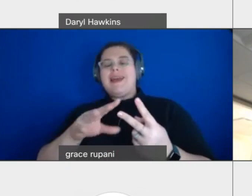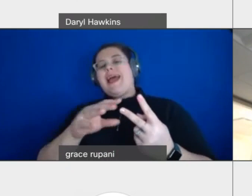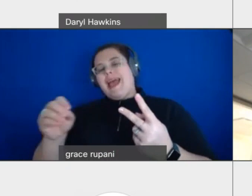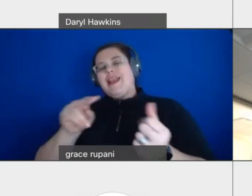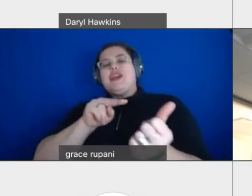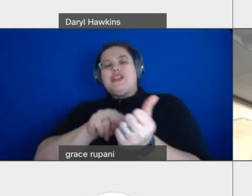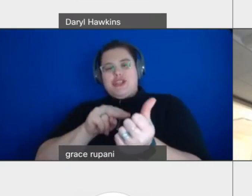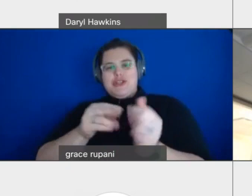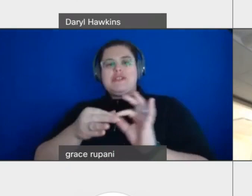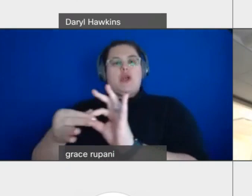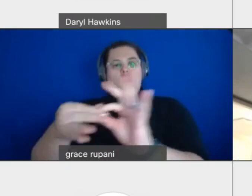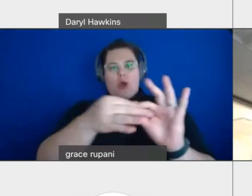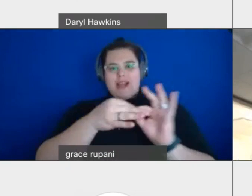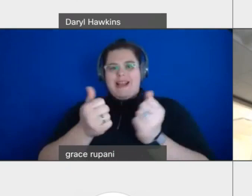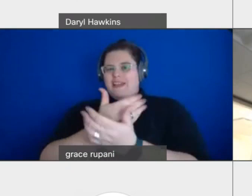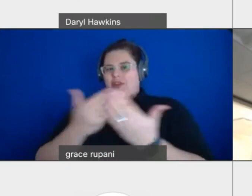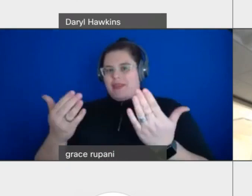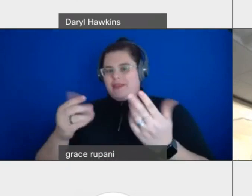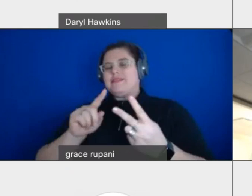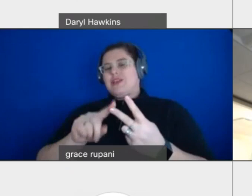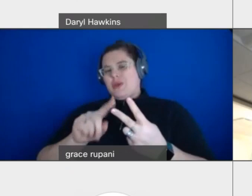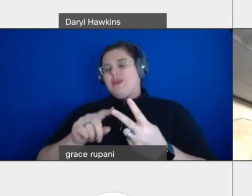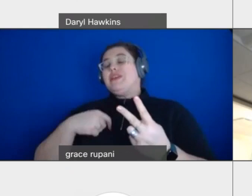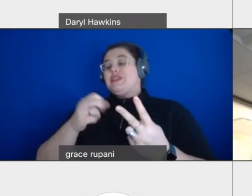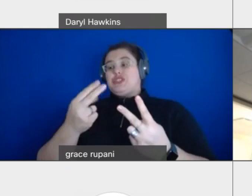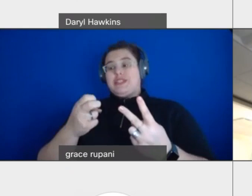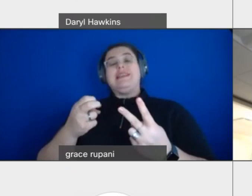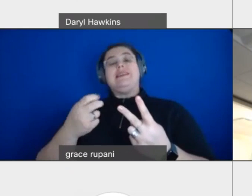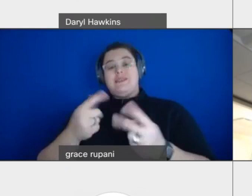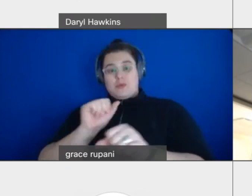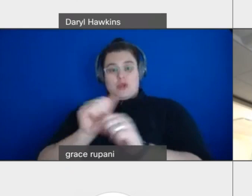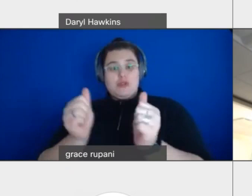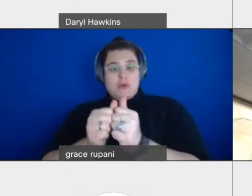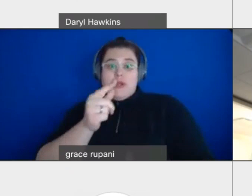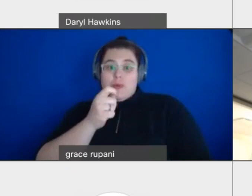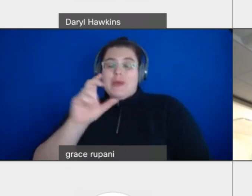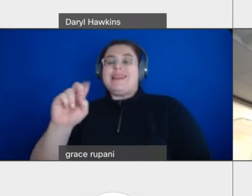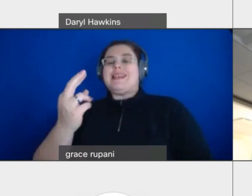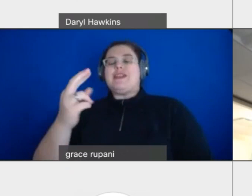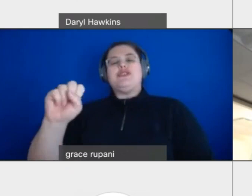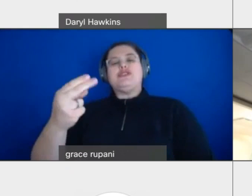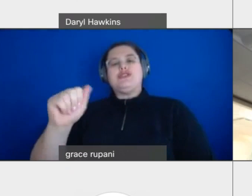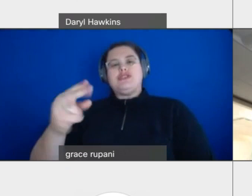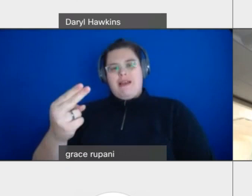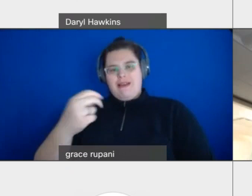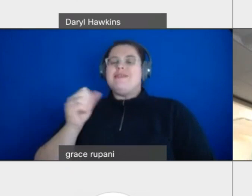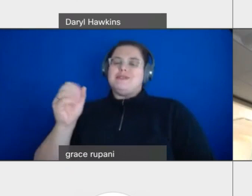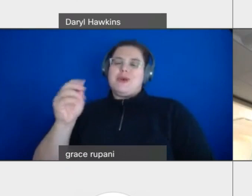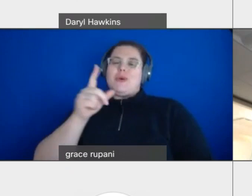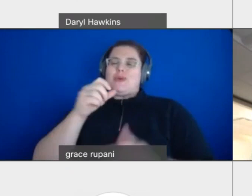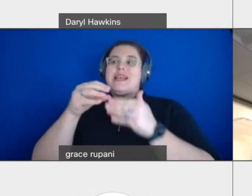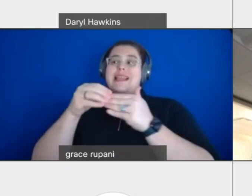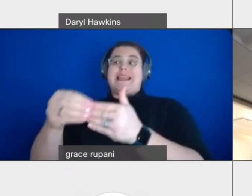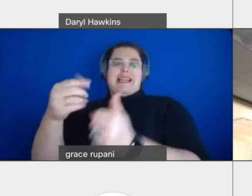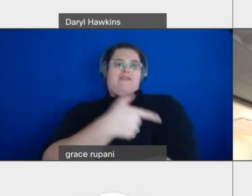Nurse Stringfield sits with Dr. Shaw, who's leading the vaccine effort for the city. She works very closely with Dr.